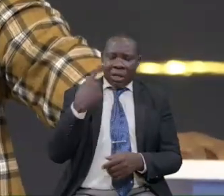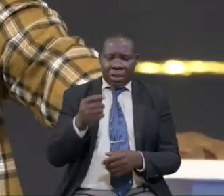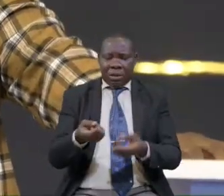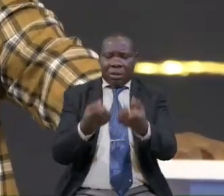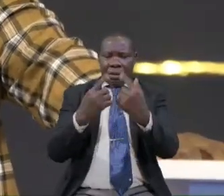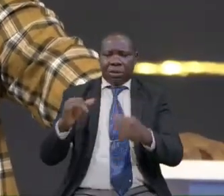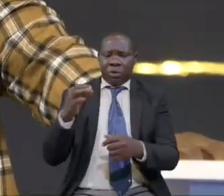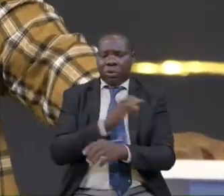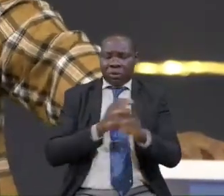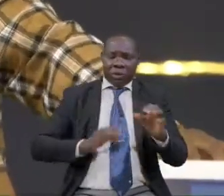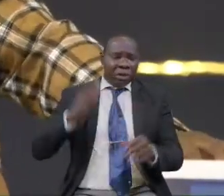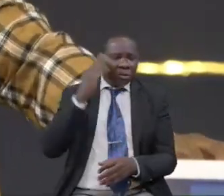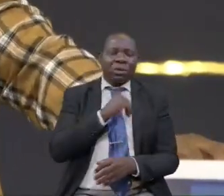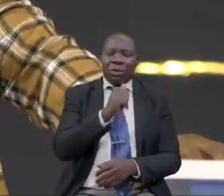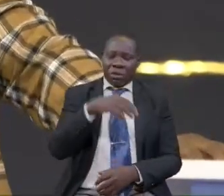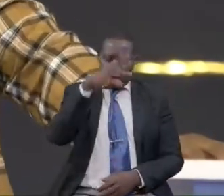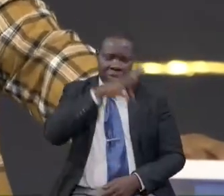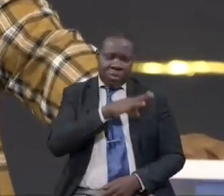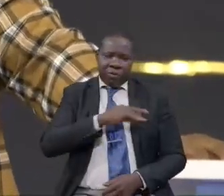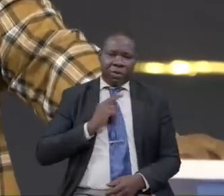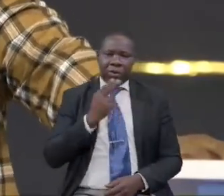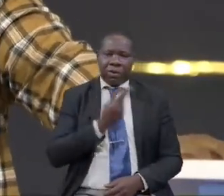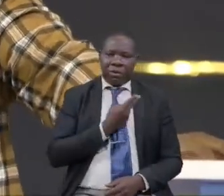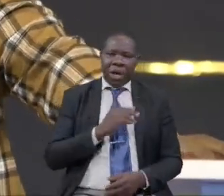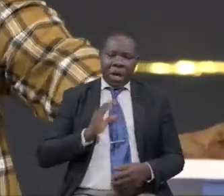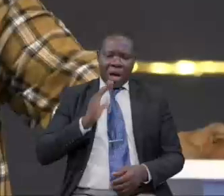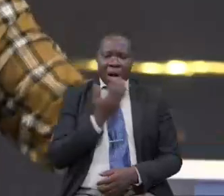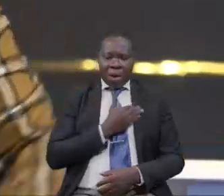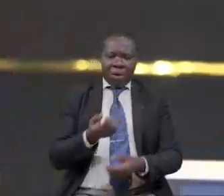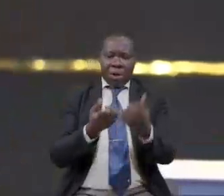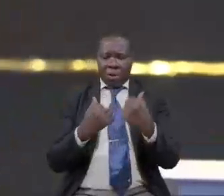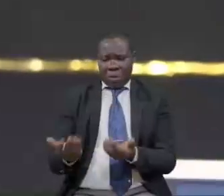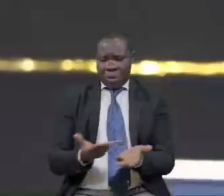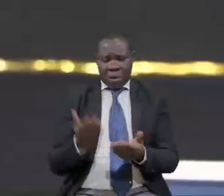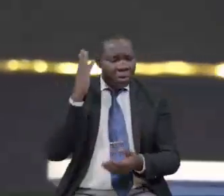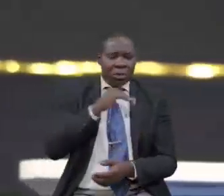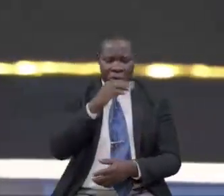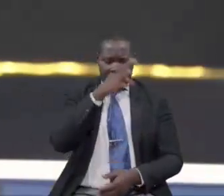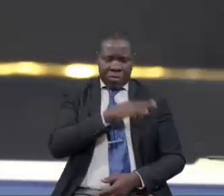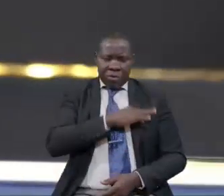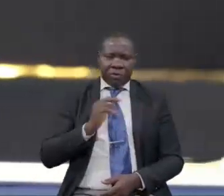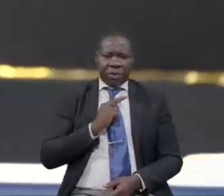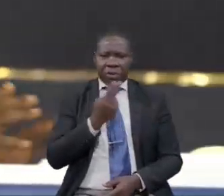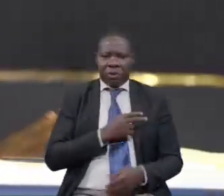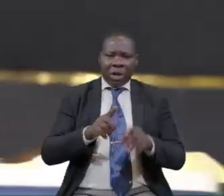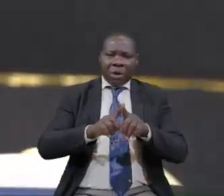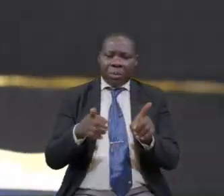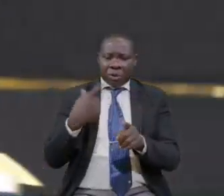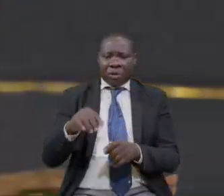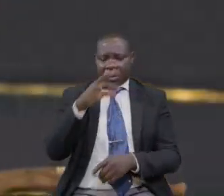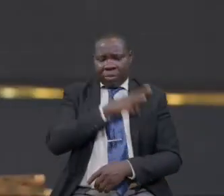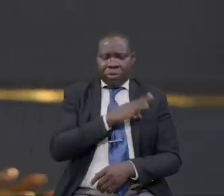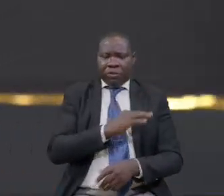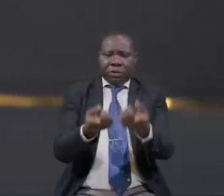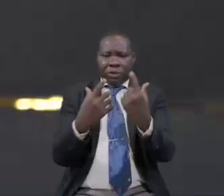us. Our coming here will not have profited us, but the prophet comes as he purges